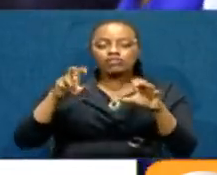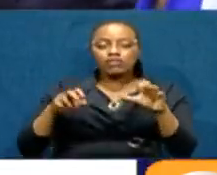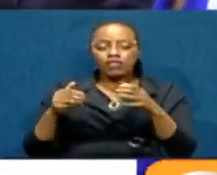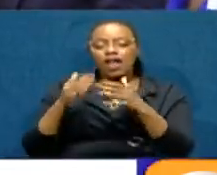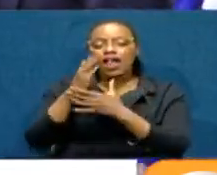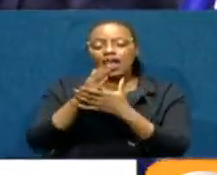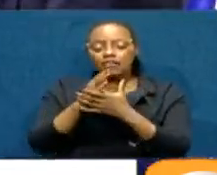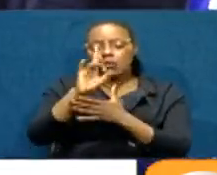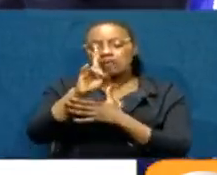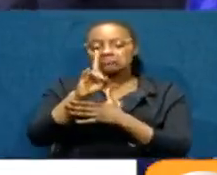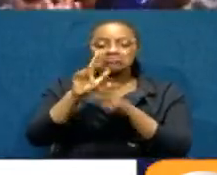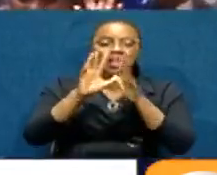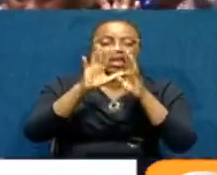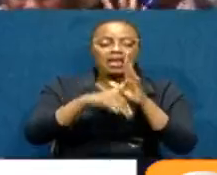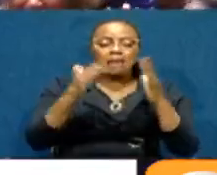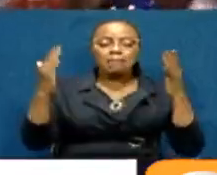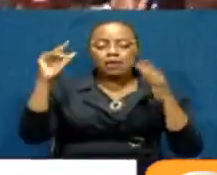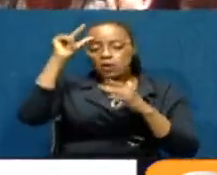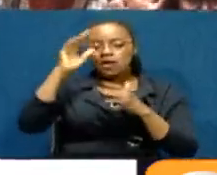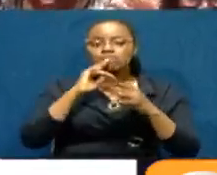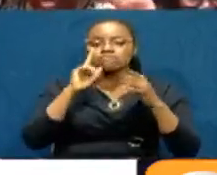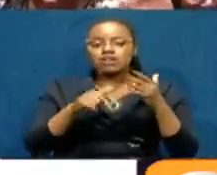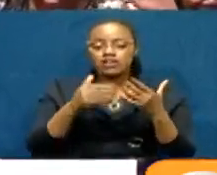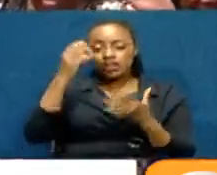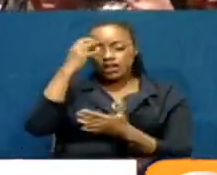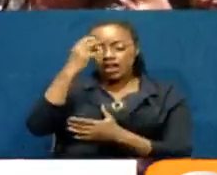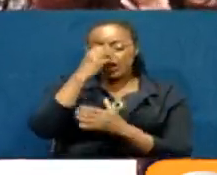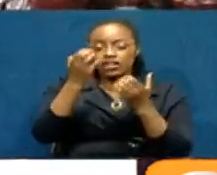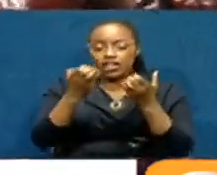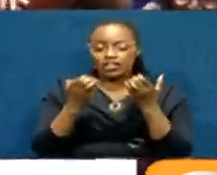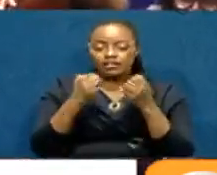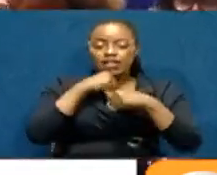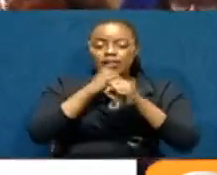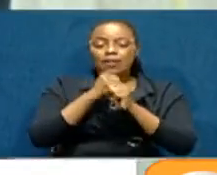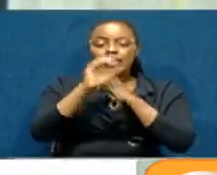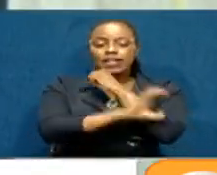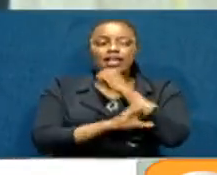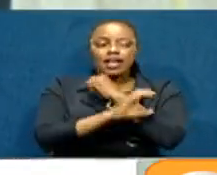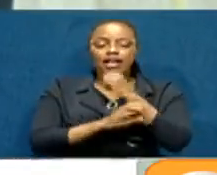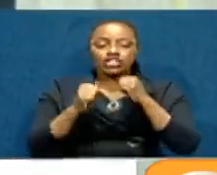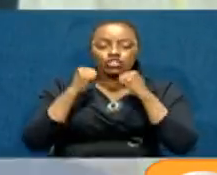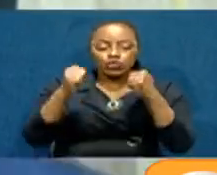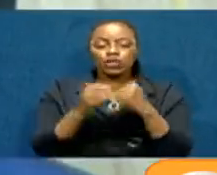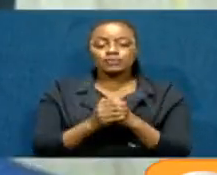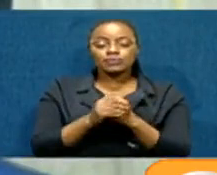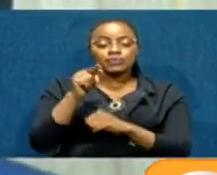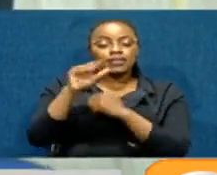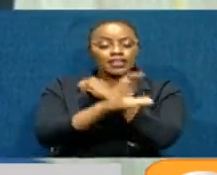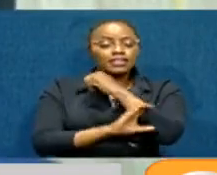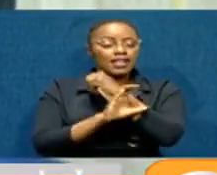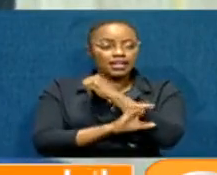half later. The Meru governor says the country needs Karua's resoluteness in shepherding the country. And we think this